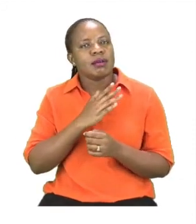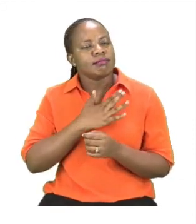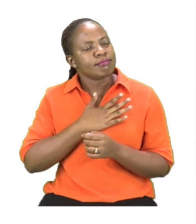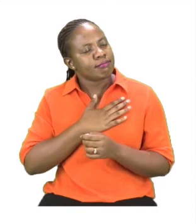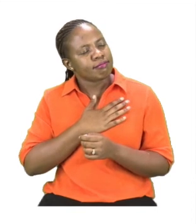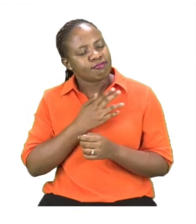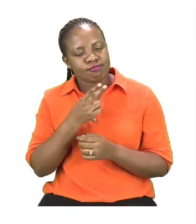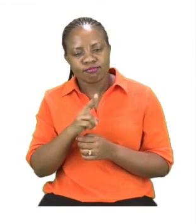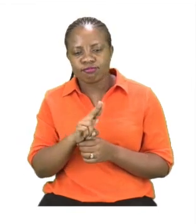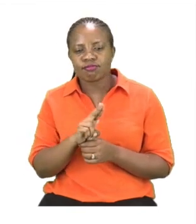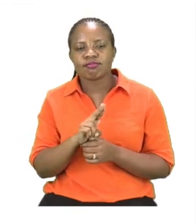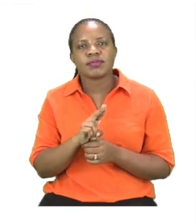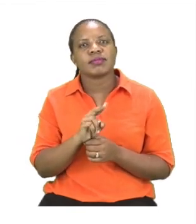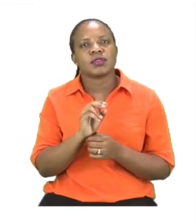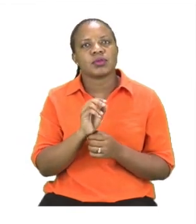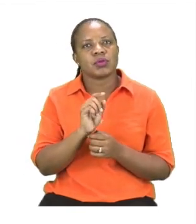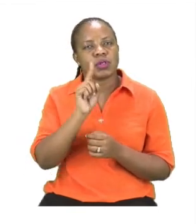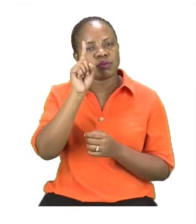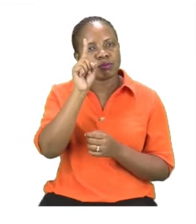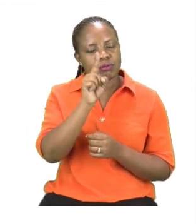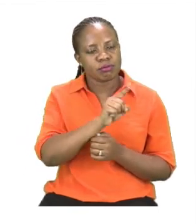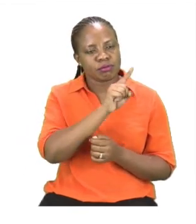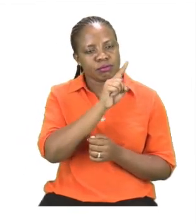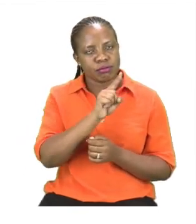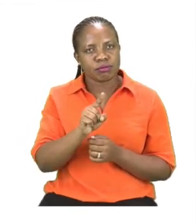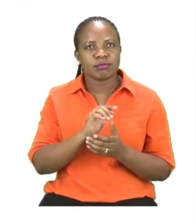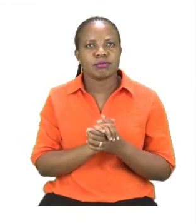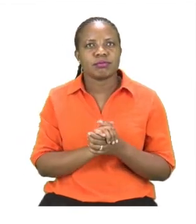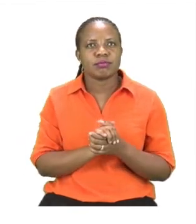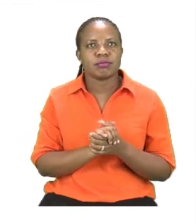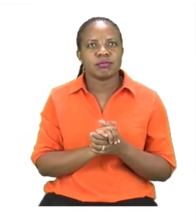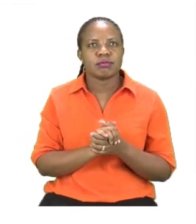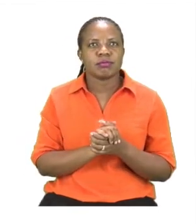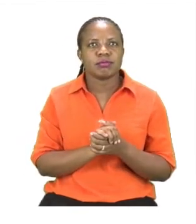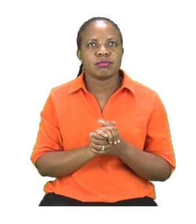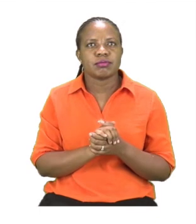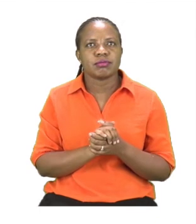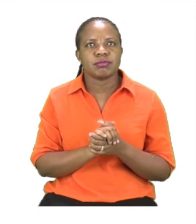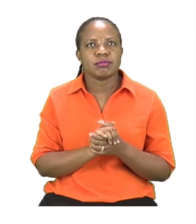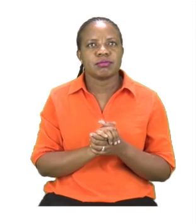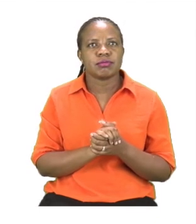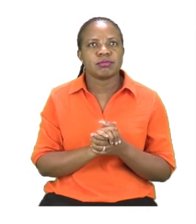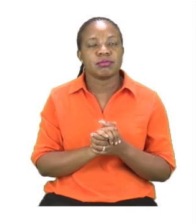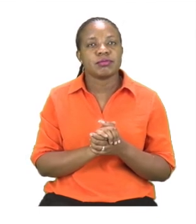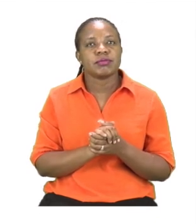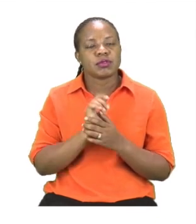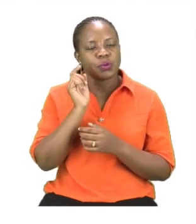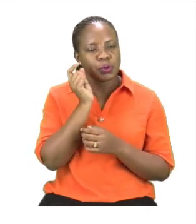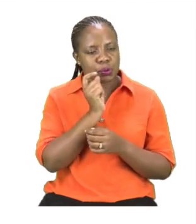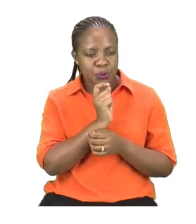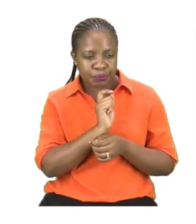X. So when you are making your sentence, you know that this person does not